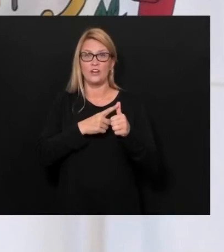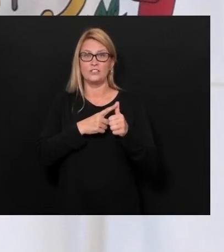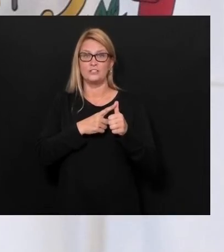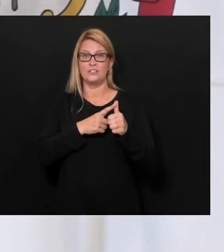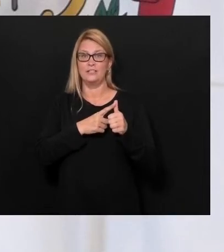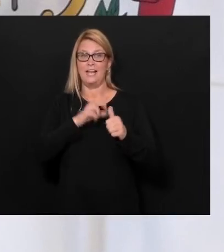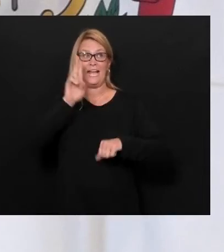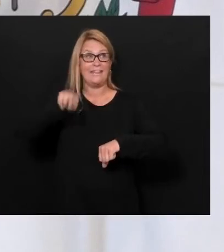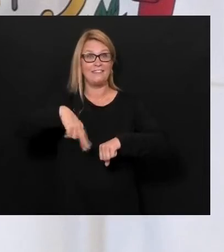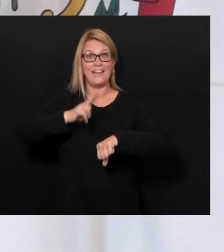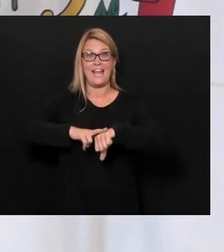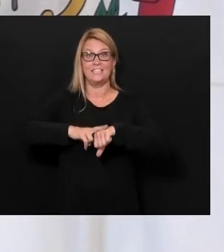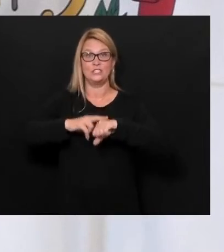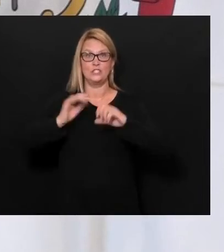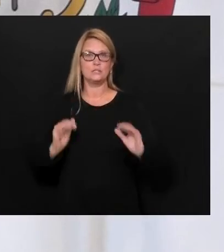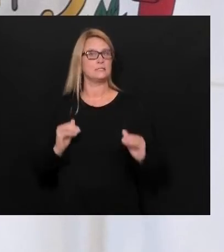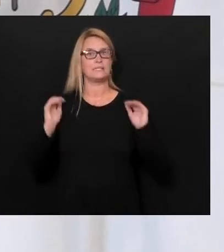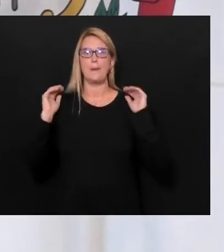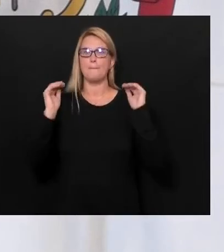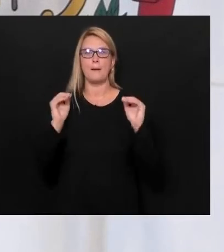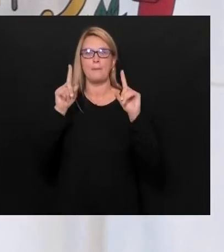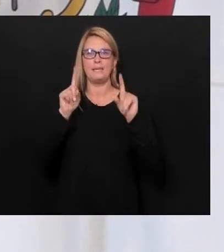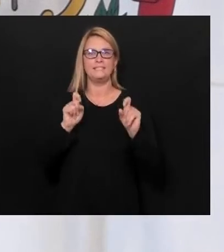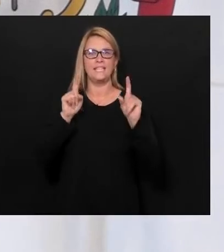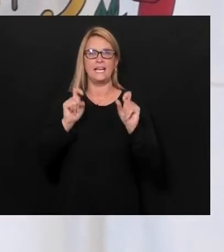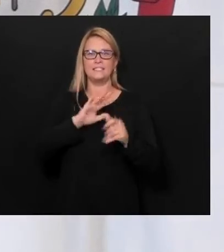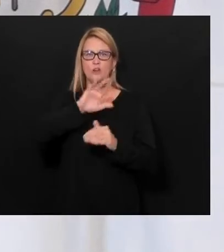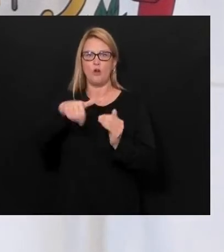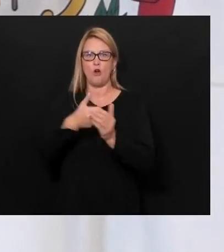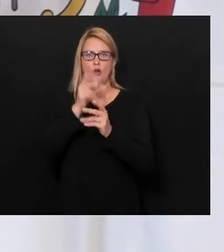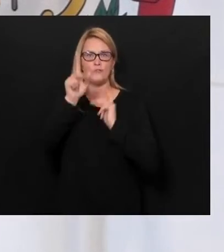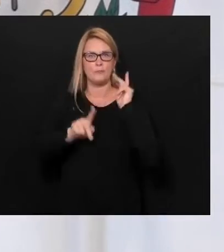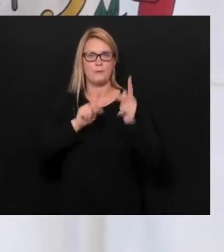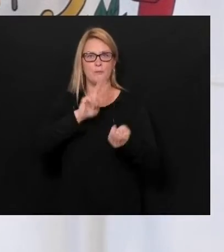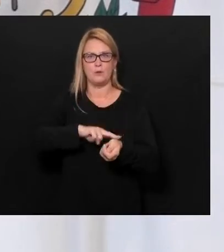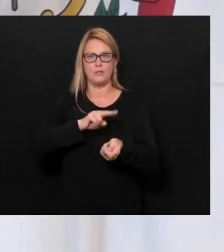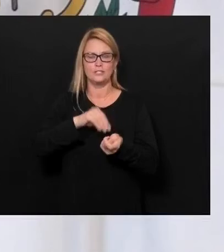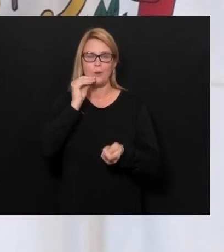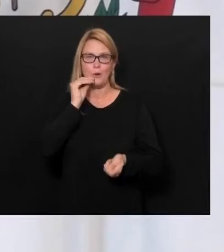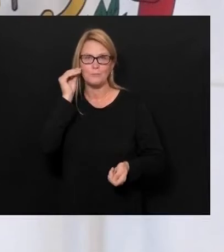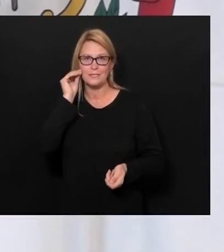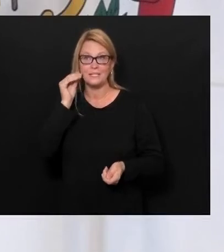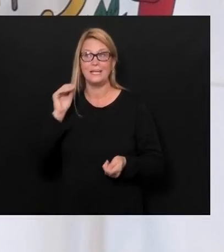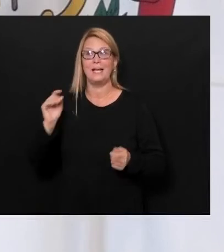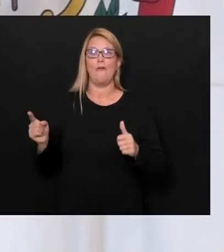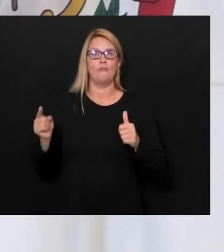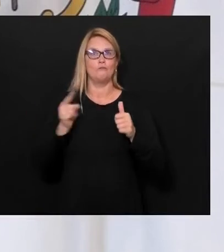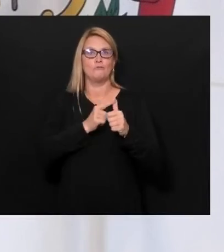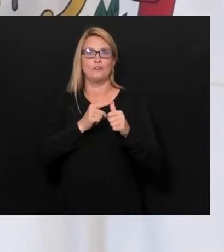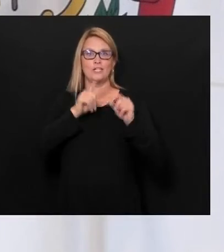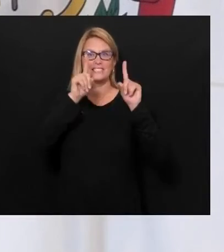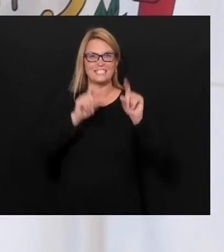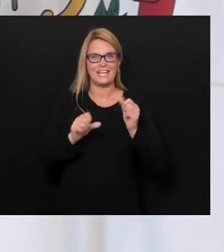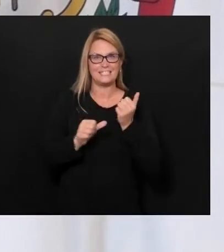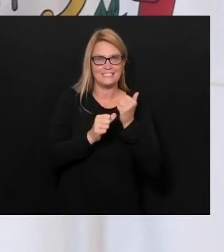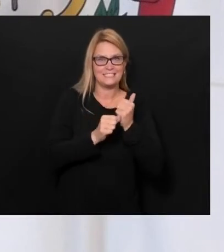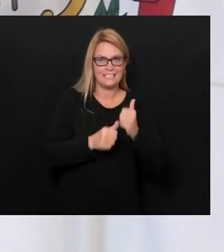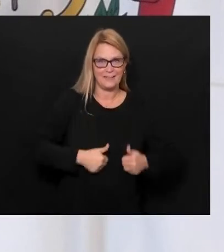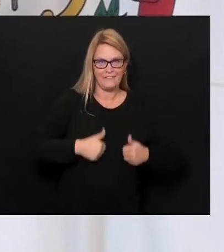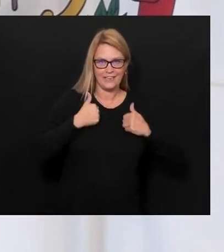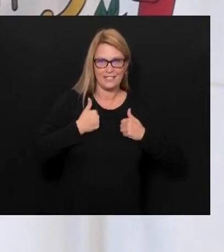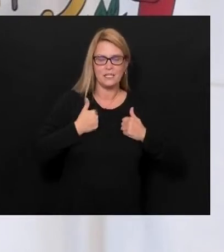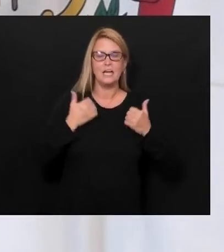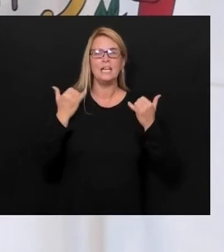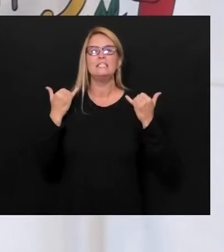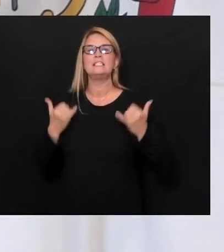to step up and test all of the people in our nursing homes, the first in the nation to test all the assisted living. We